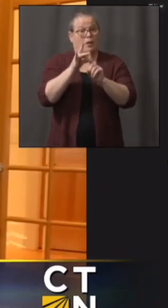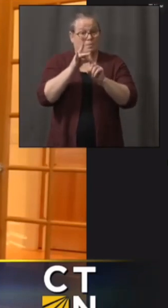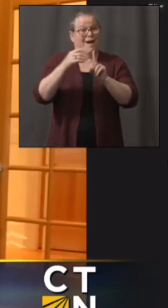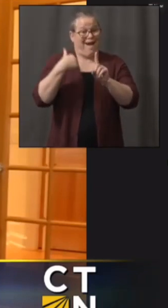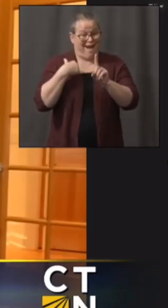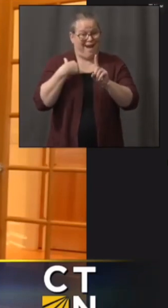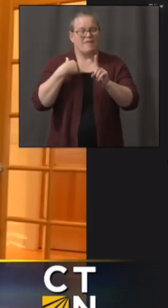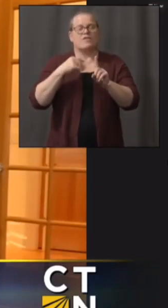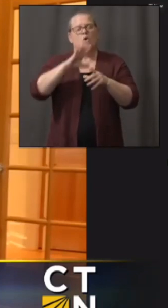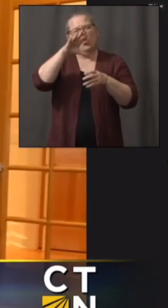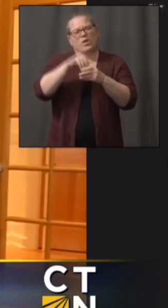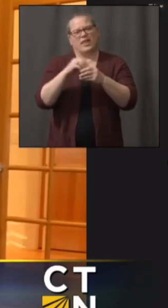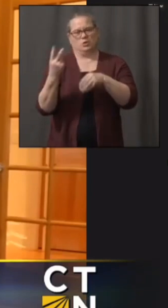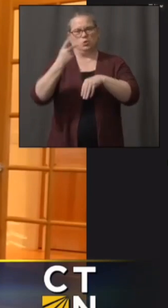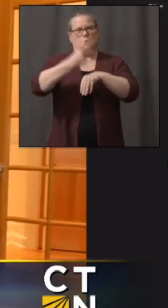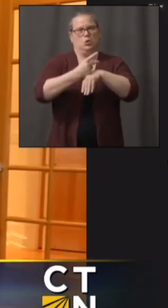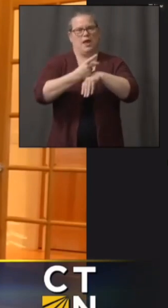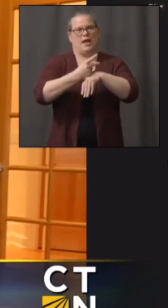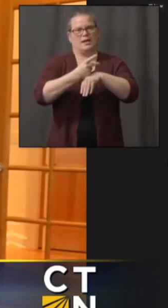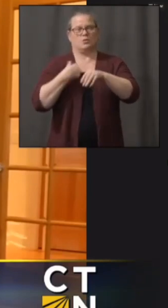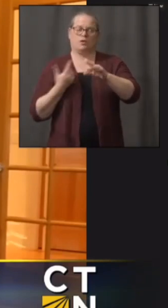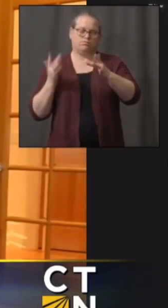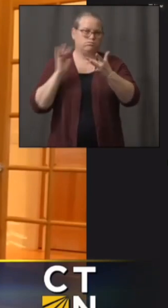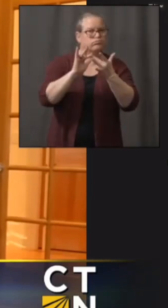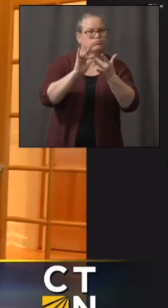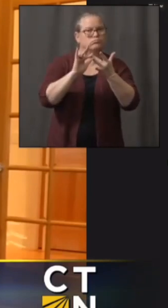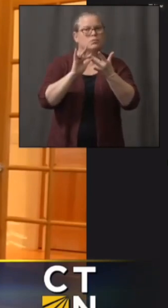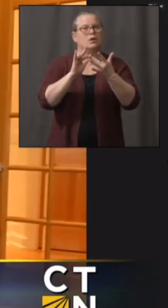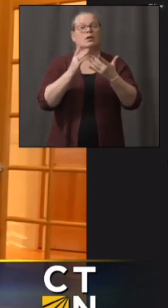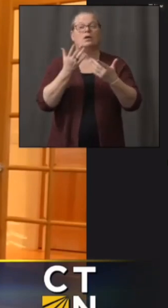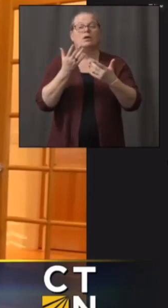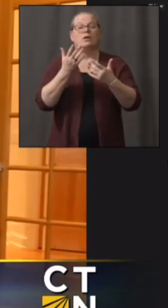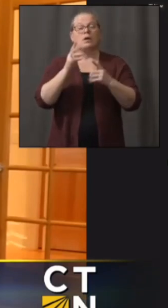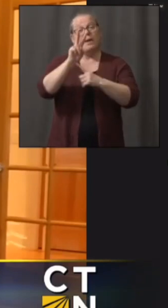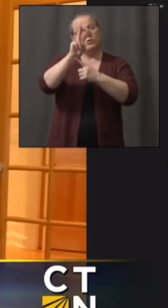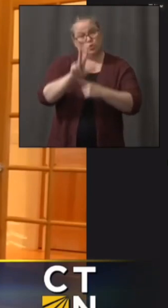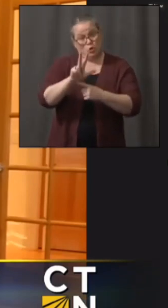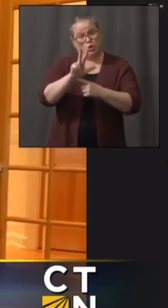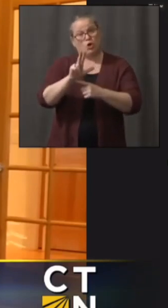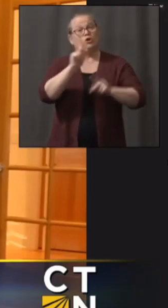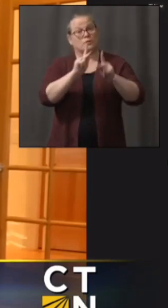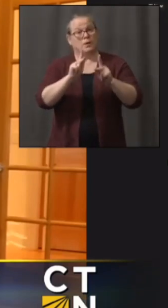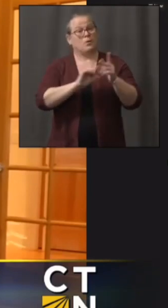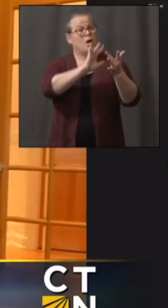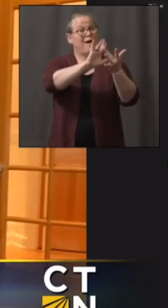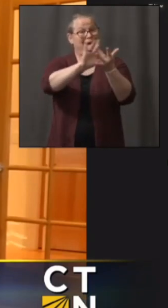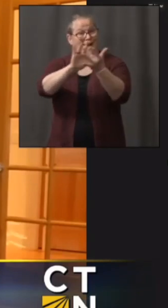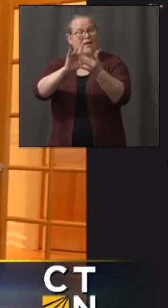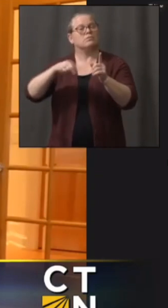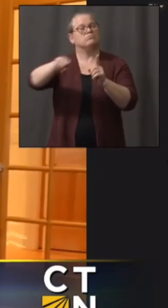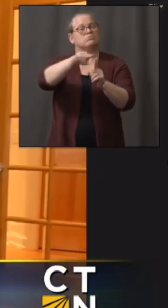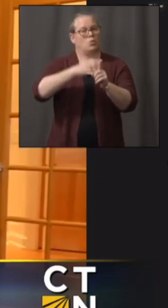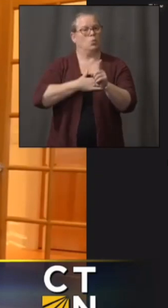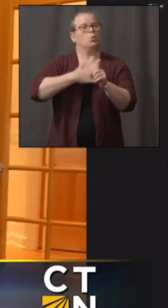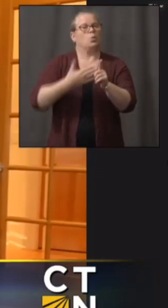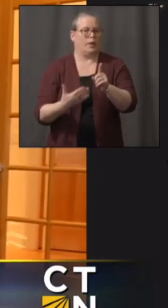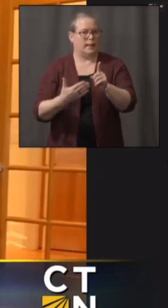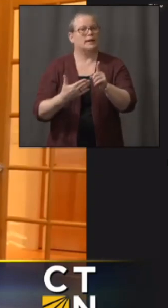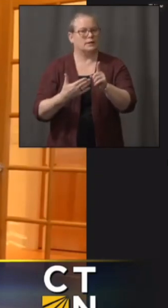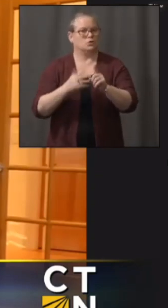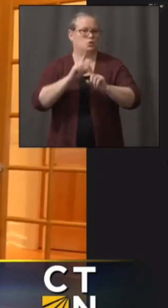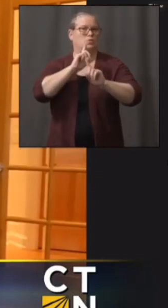out to those people. We're finding that about 2/3 of the people that we reach out to do engage in that conversation and are willing to be interviewed.